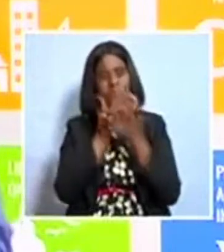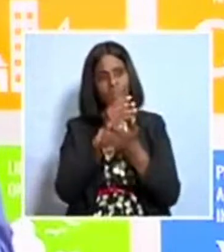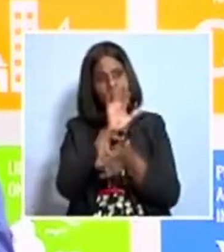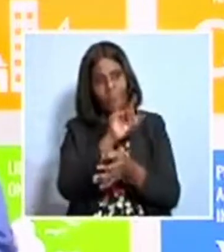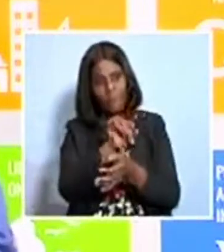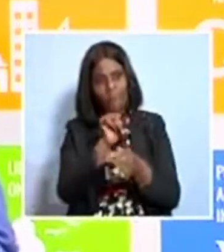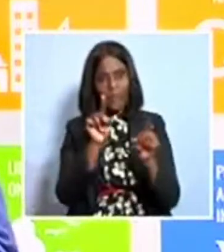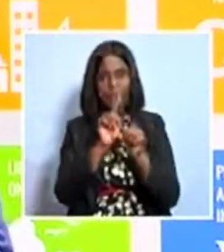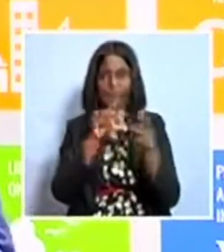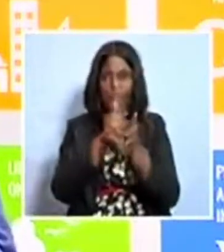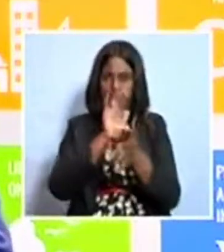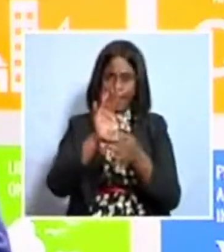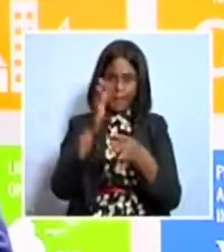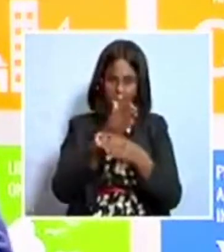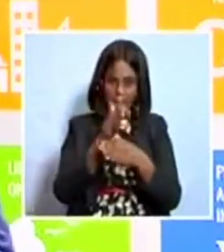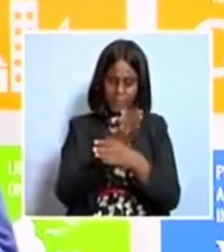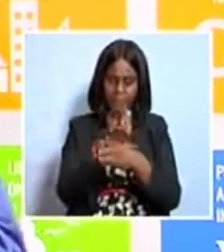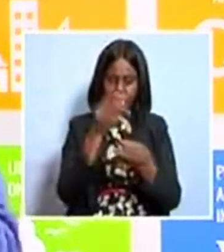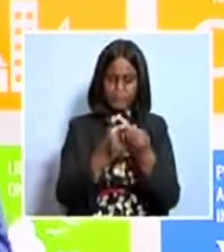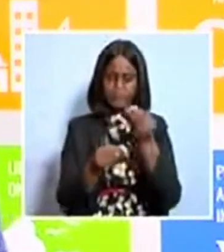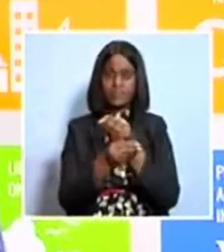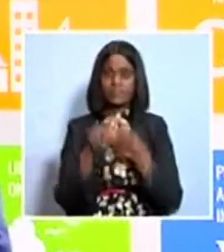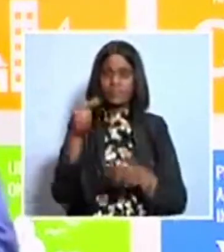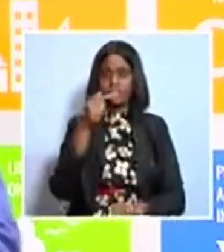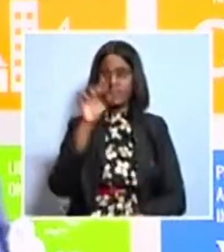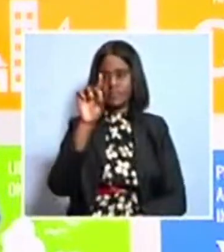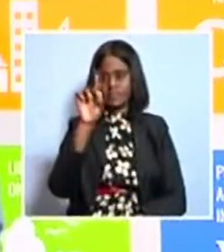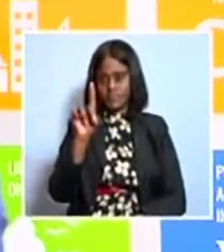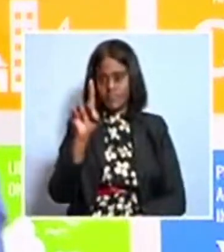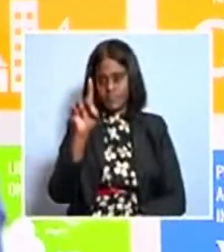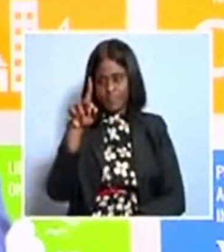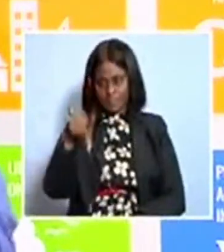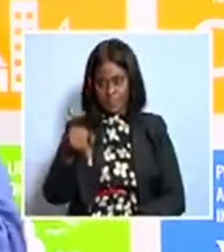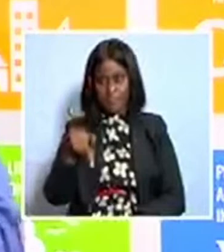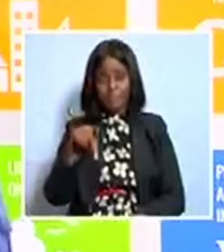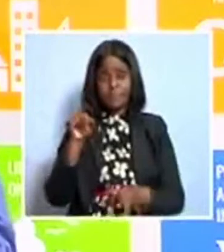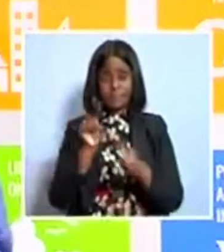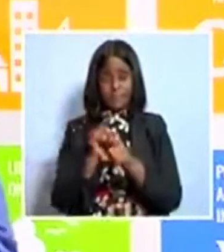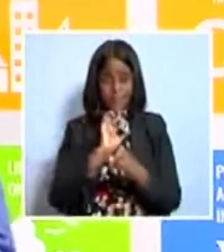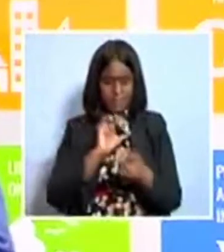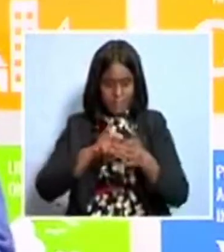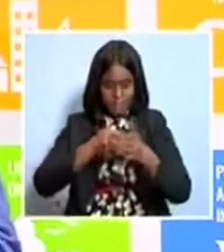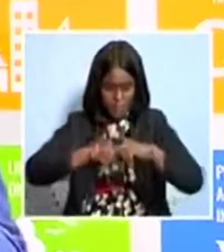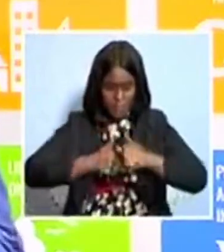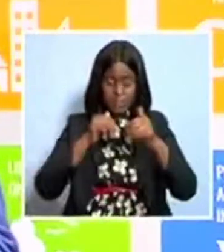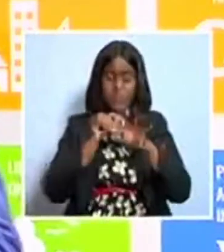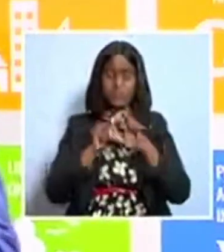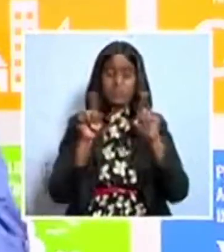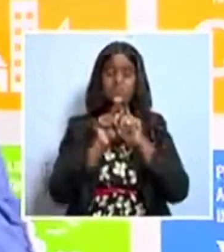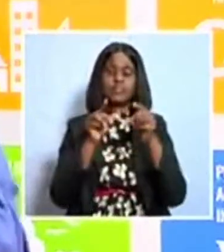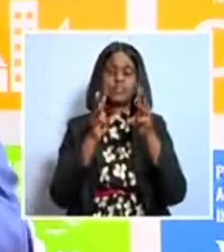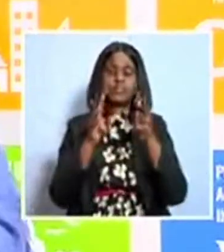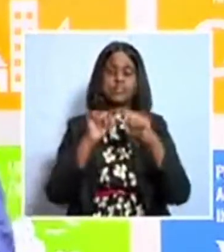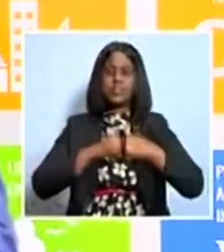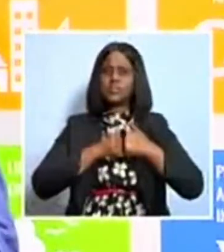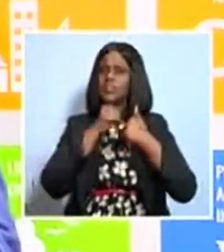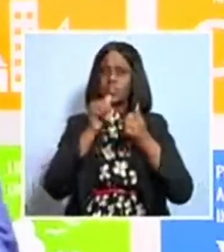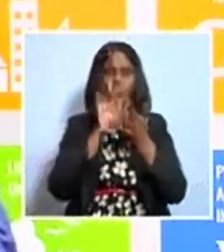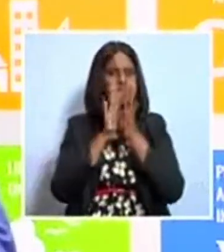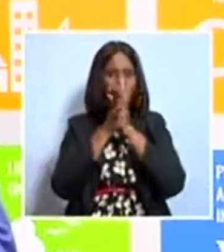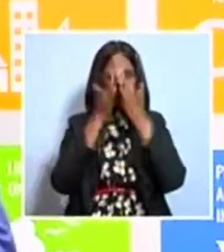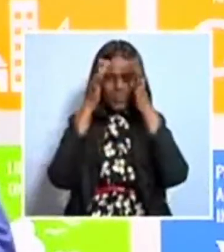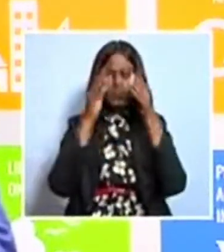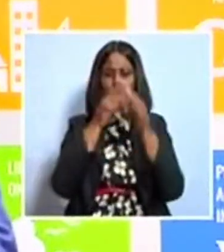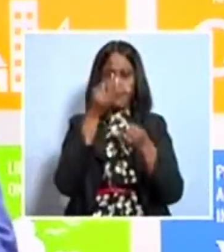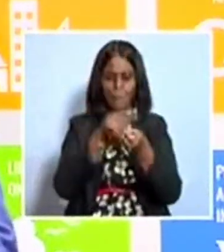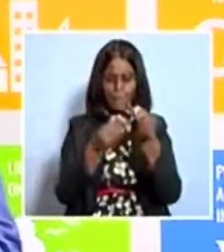their business should contribute to the GDP, and how we, in that sense, they might not realize that they are contributing to SDG number